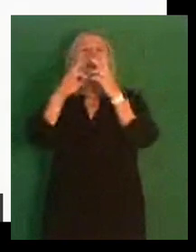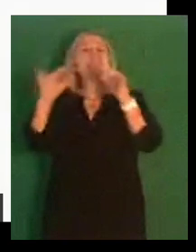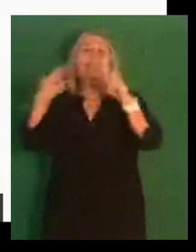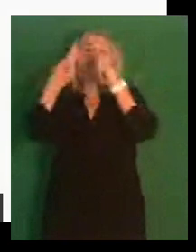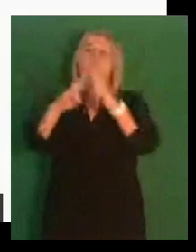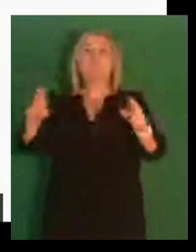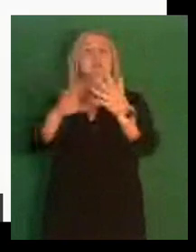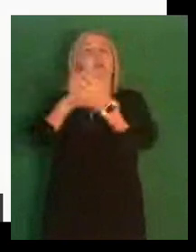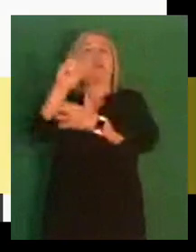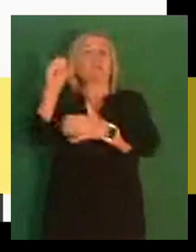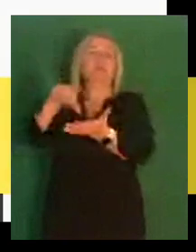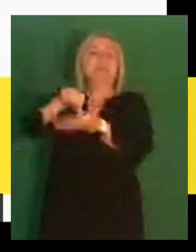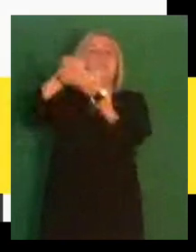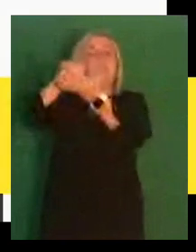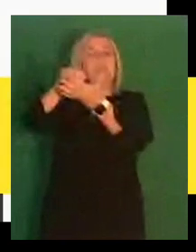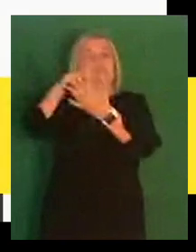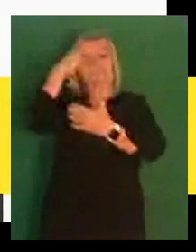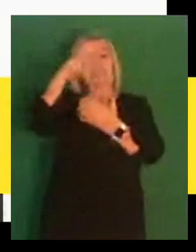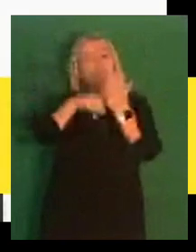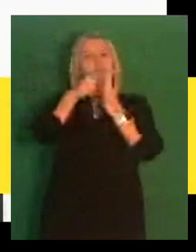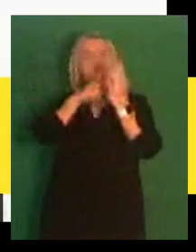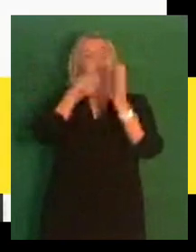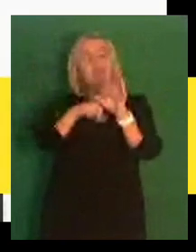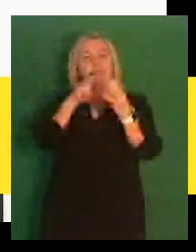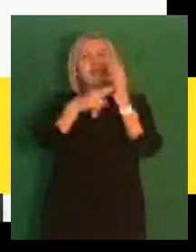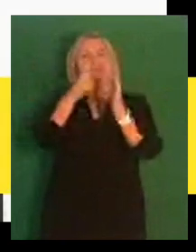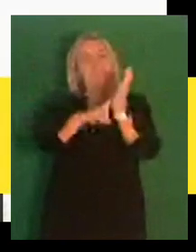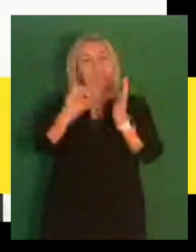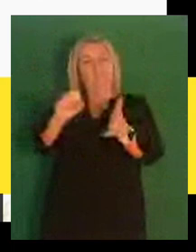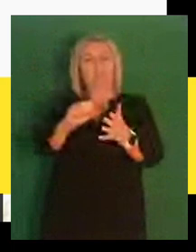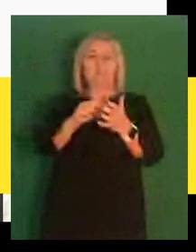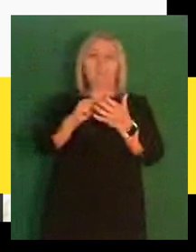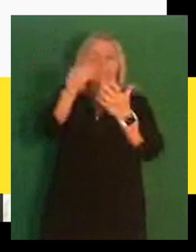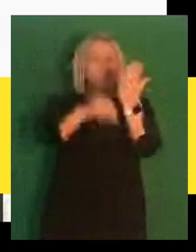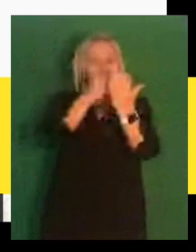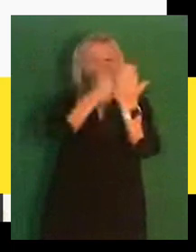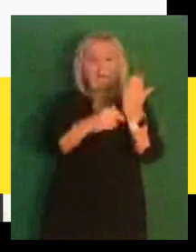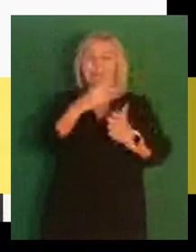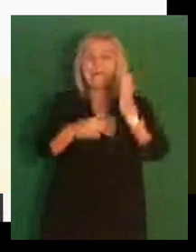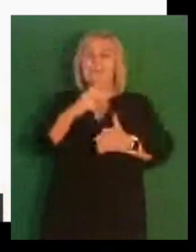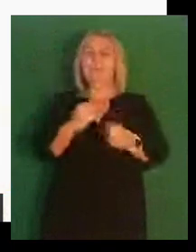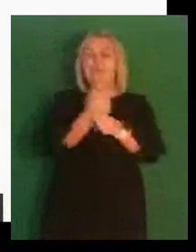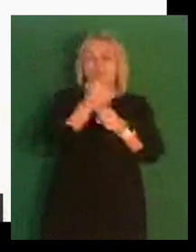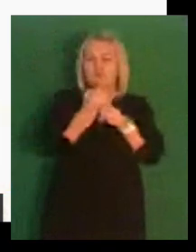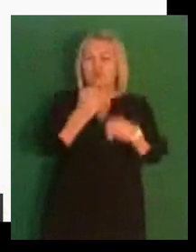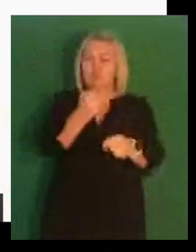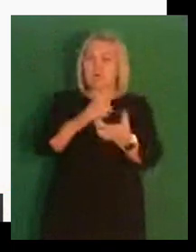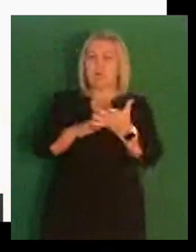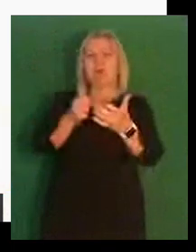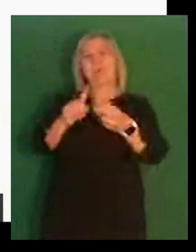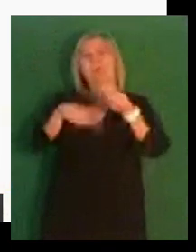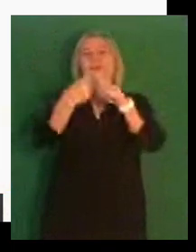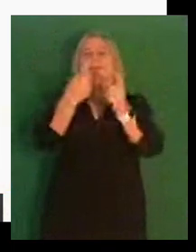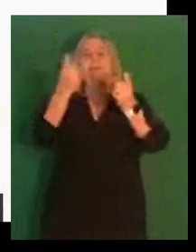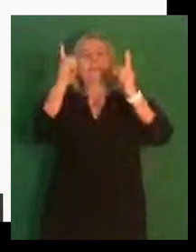is Jenny Niven. I'm a programmer and producer, and I'm the executive producer at the Culture Summit. And we are just delighted to have